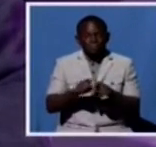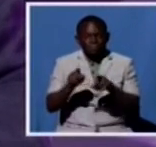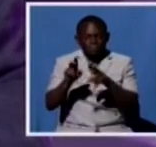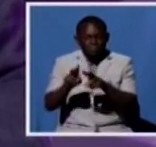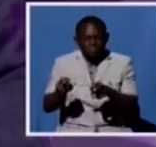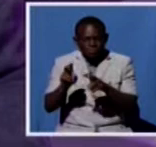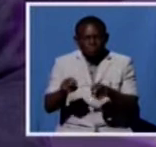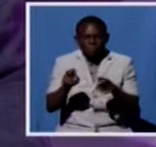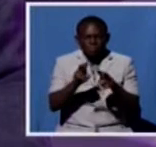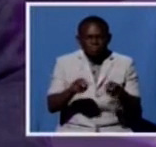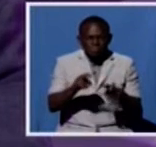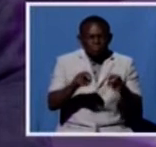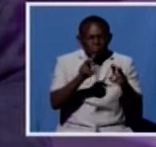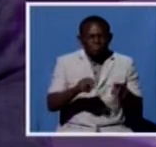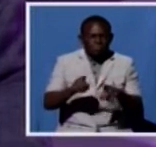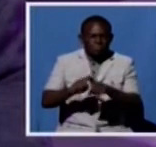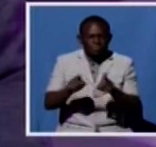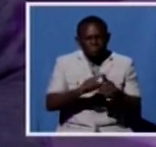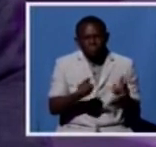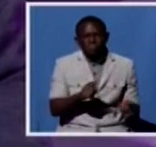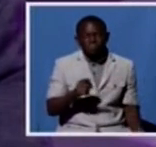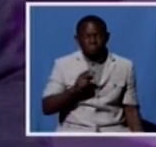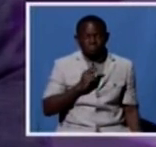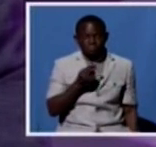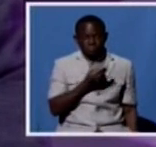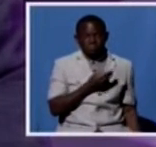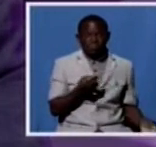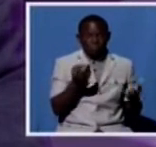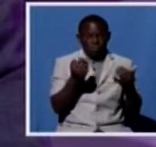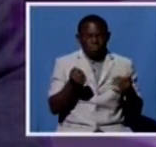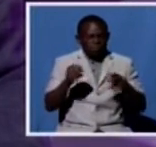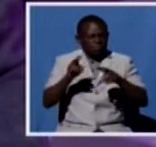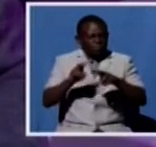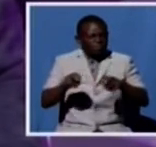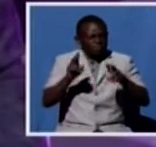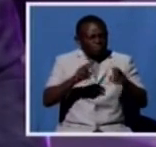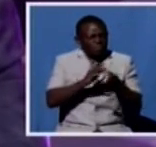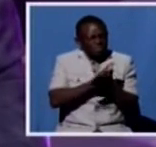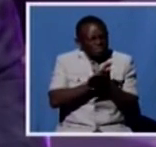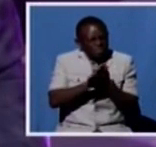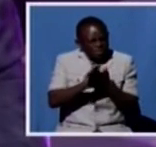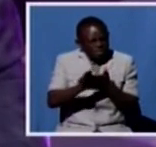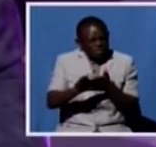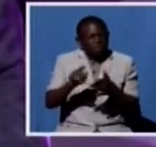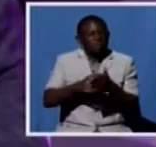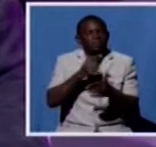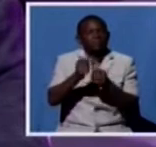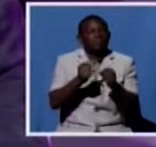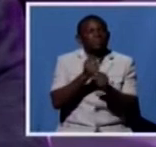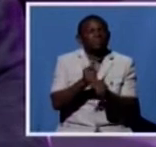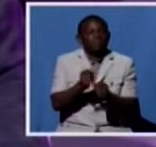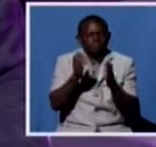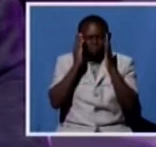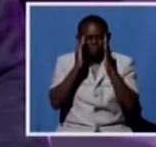informed. So we want to now do a proper study, and this we are targeting next year. We also engage our universities so that